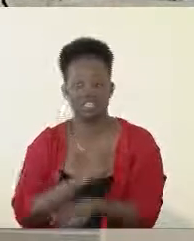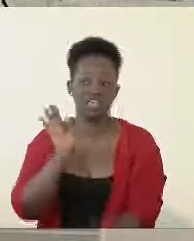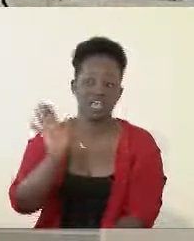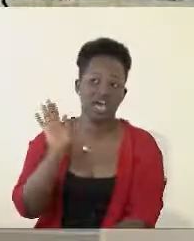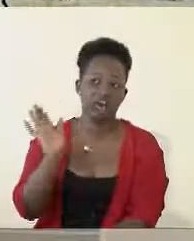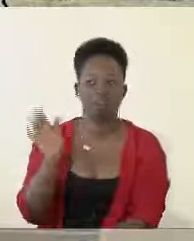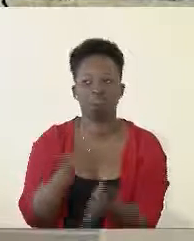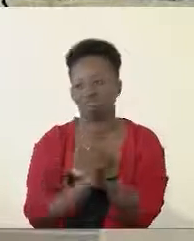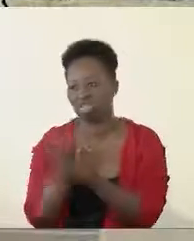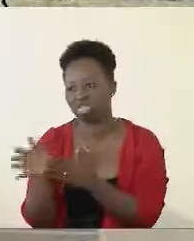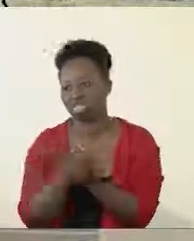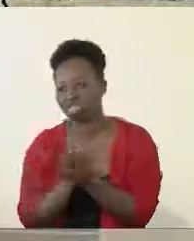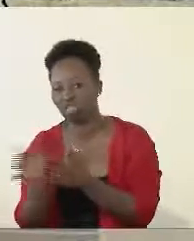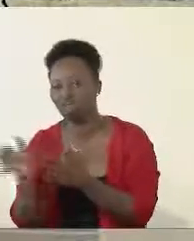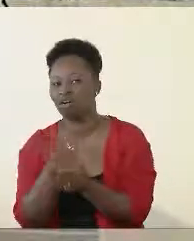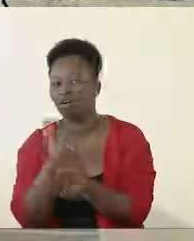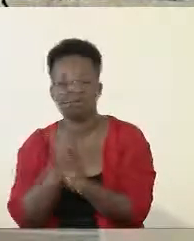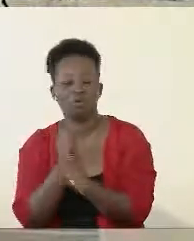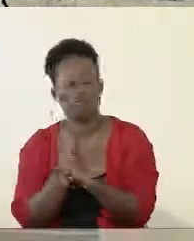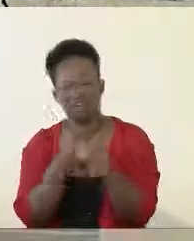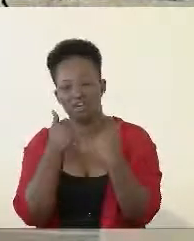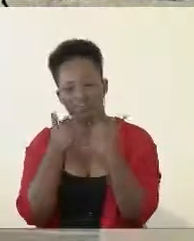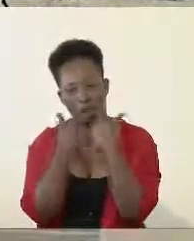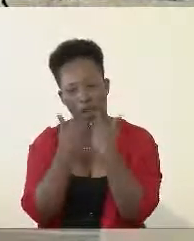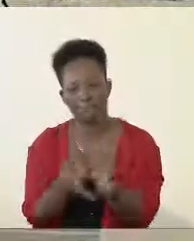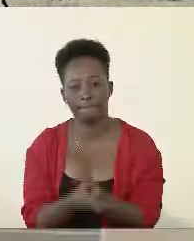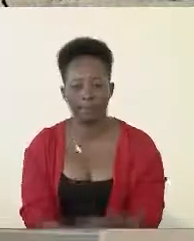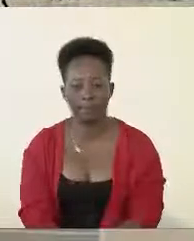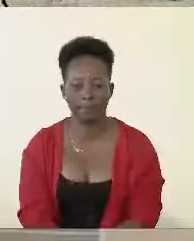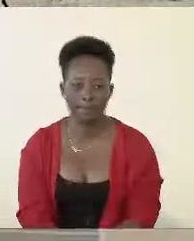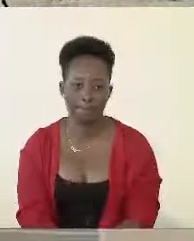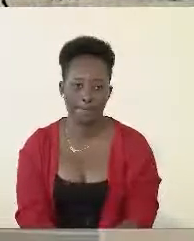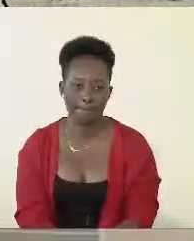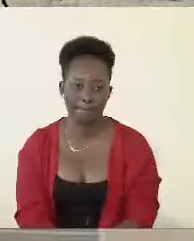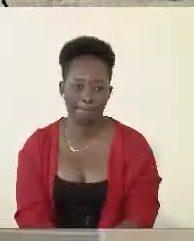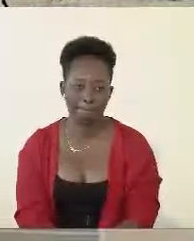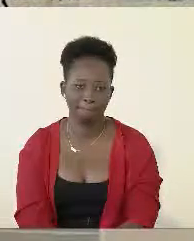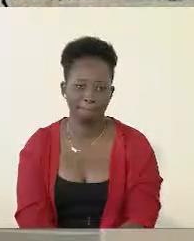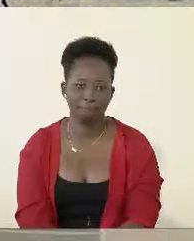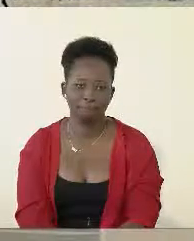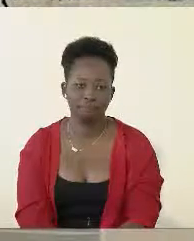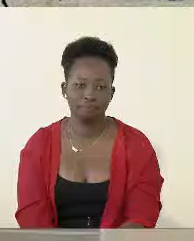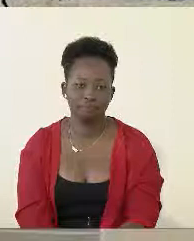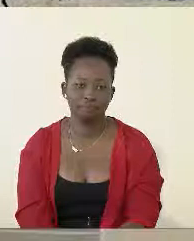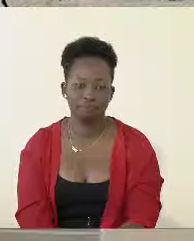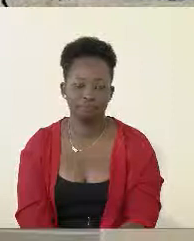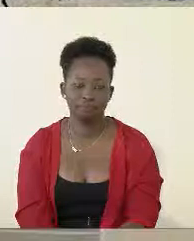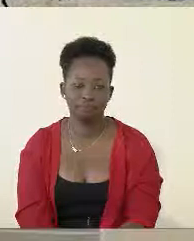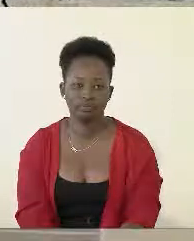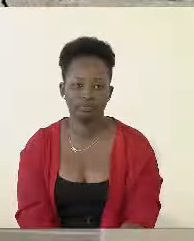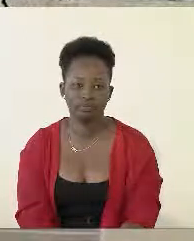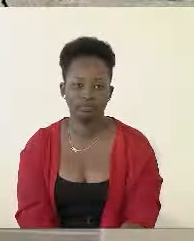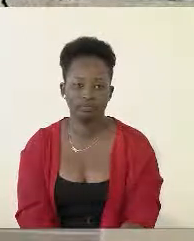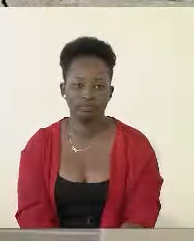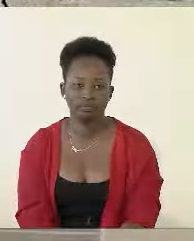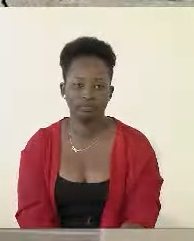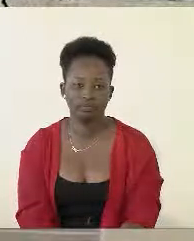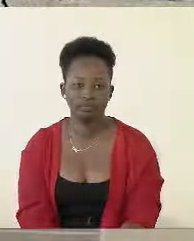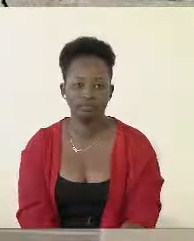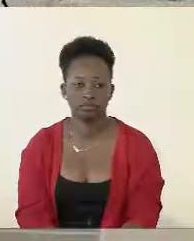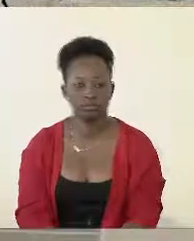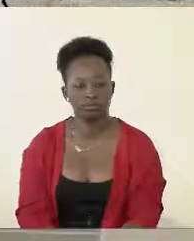family members. You see, the business was influenced by very many family members. So, influence